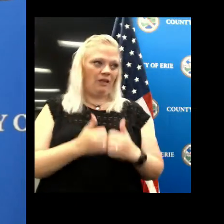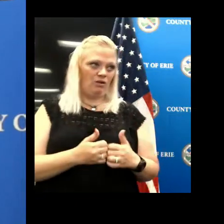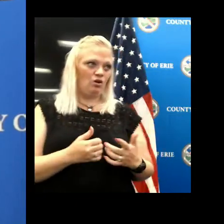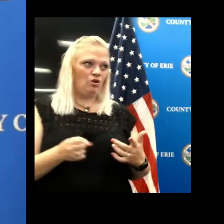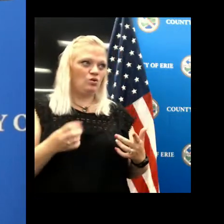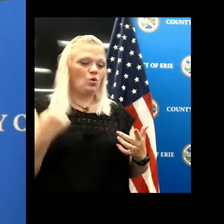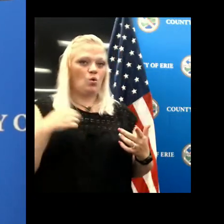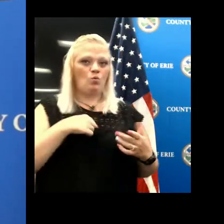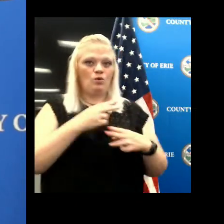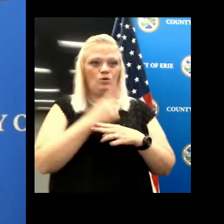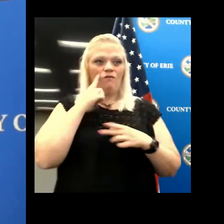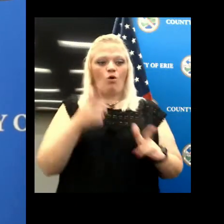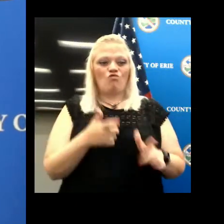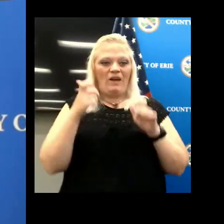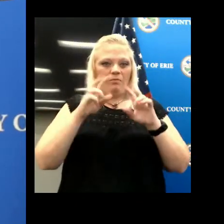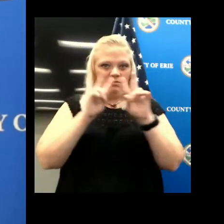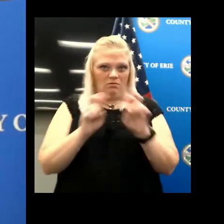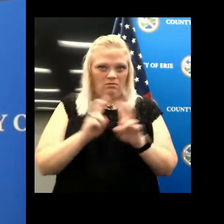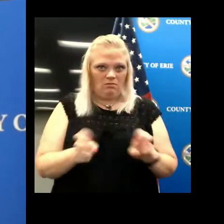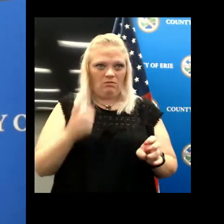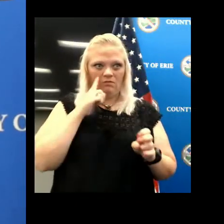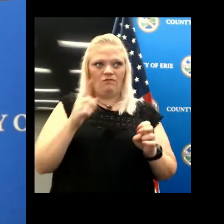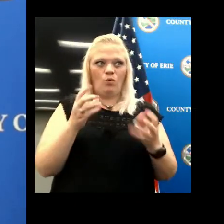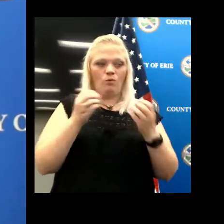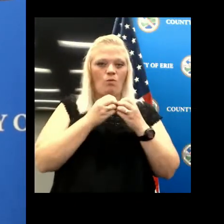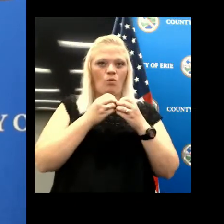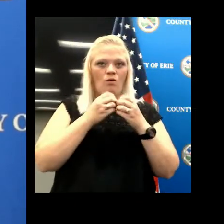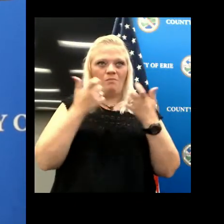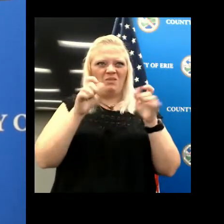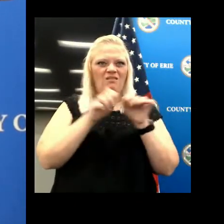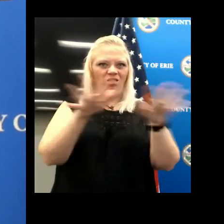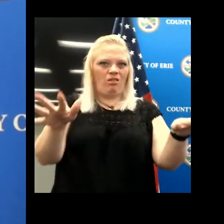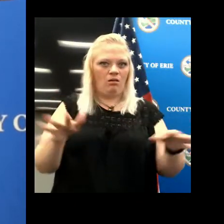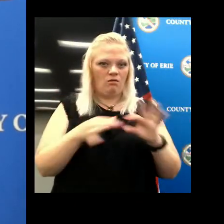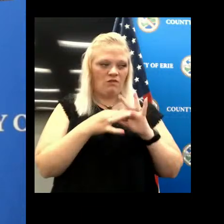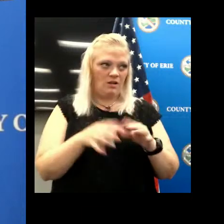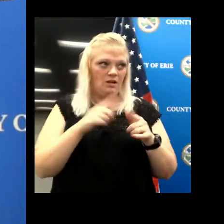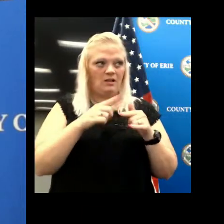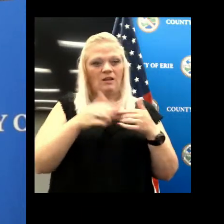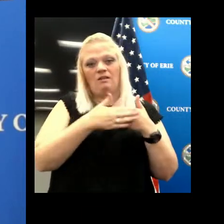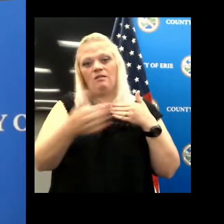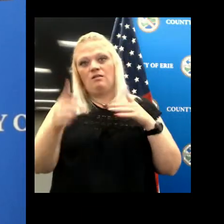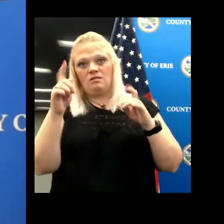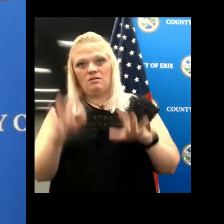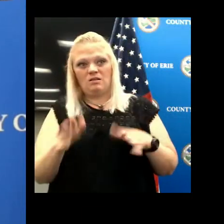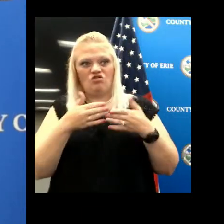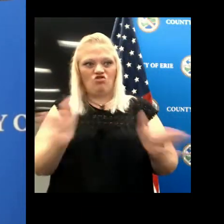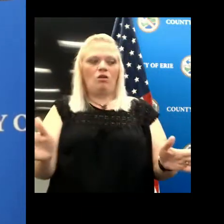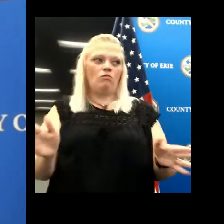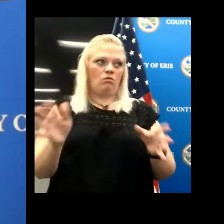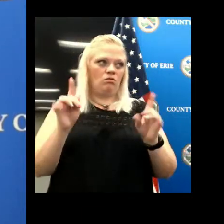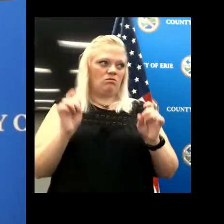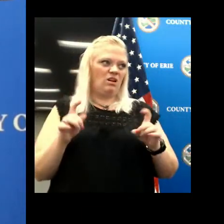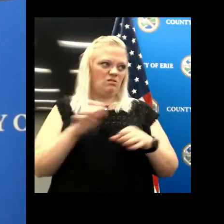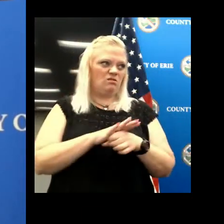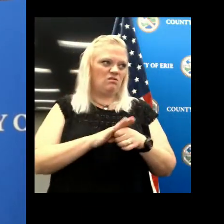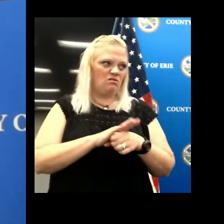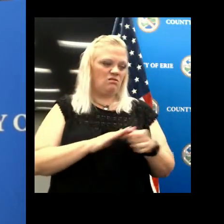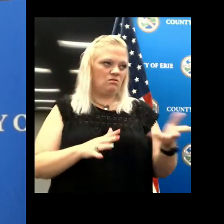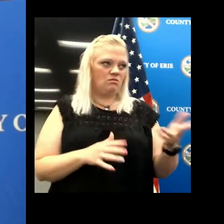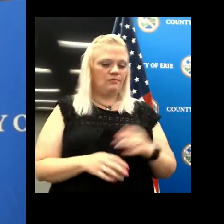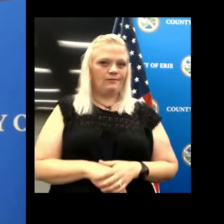what would be considered rapid analysis for what would be more outbreak related. And then the rest of the tests will be done by our general testing sites as well as the other testing